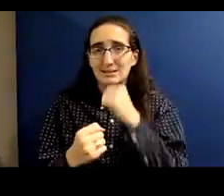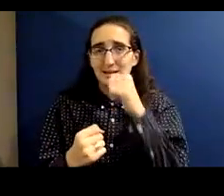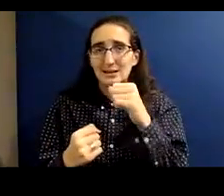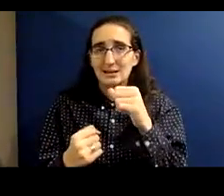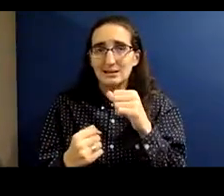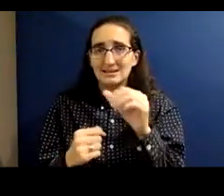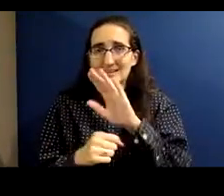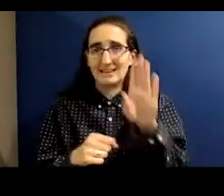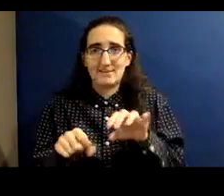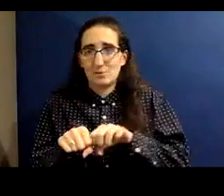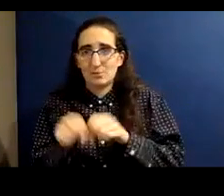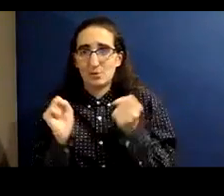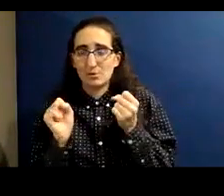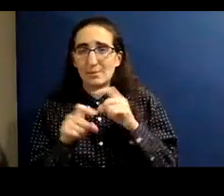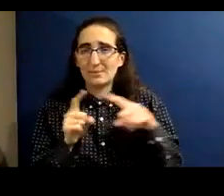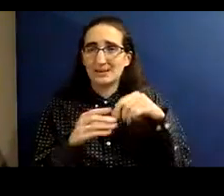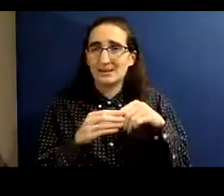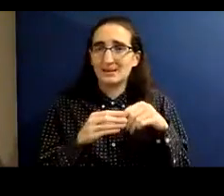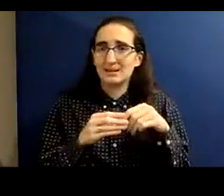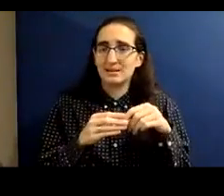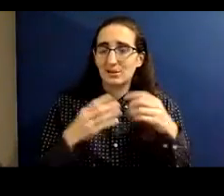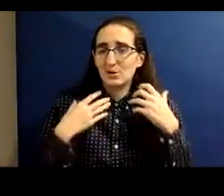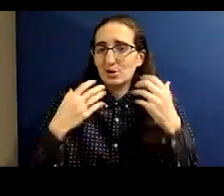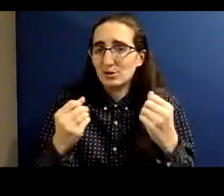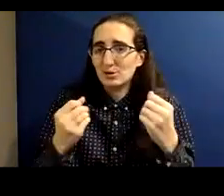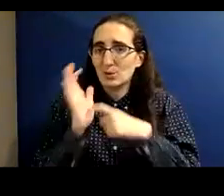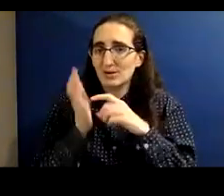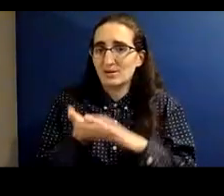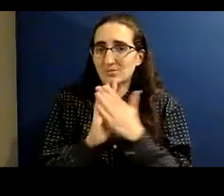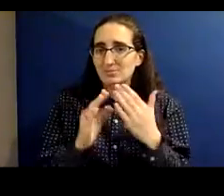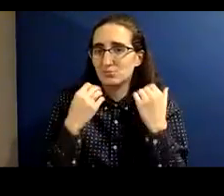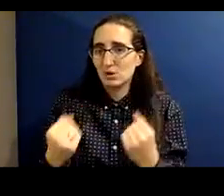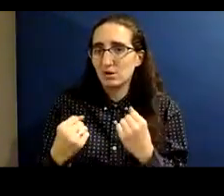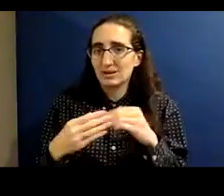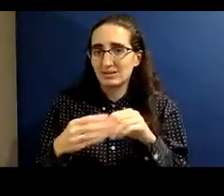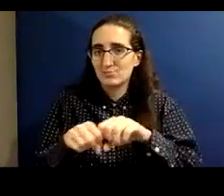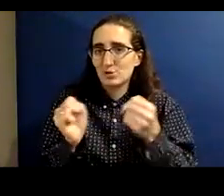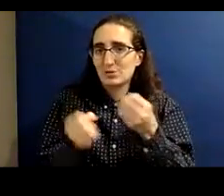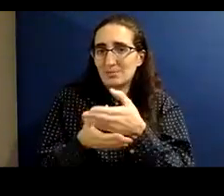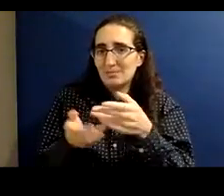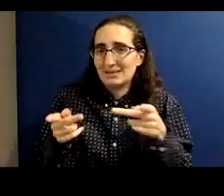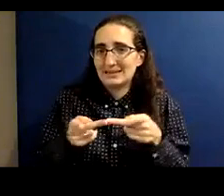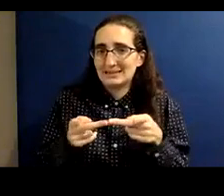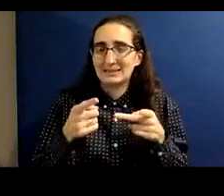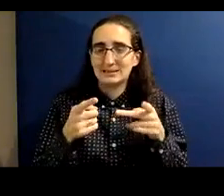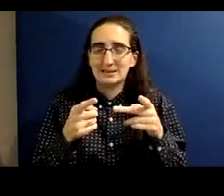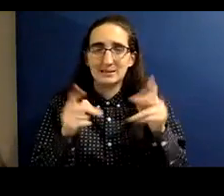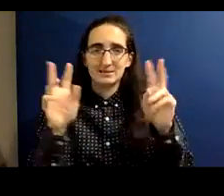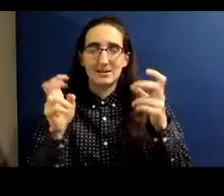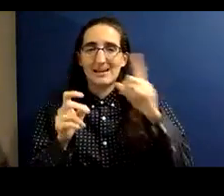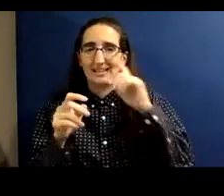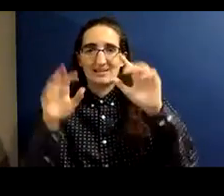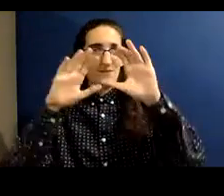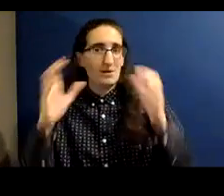having never been broken, but in the courage required to grow strong in the broken places. And I think of our whole